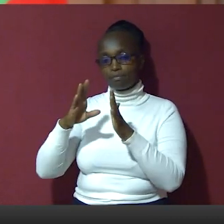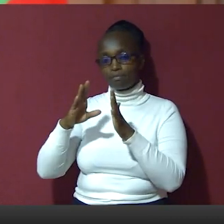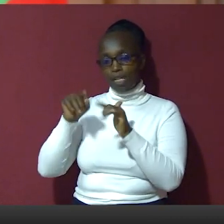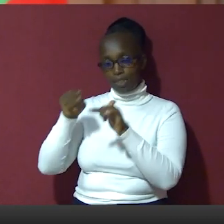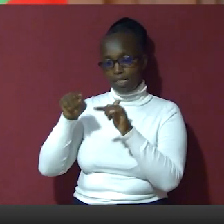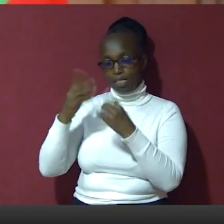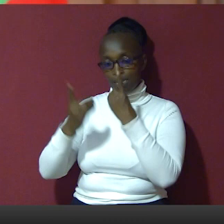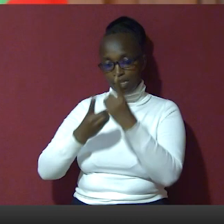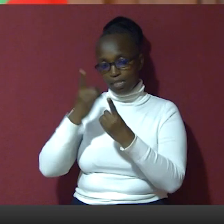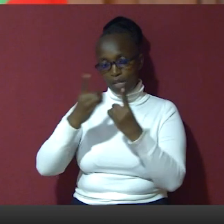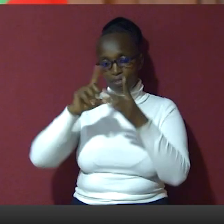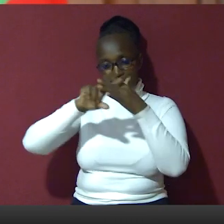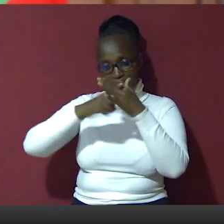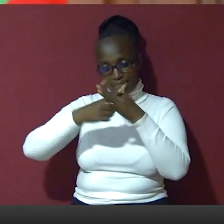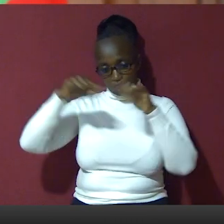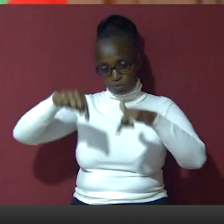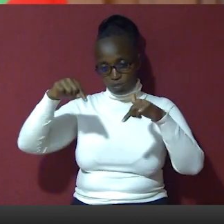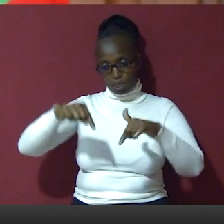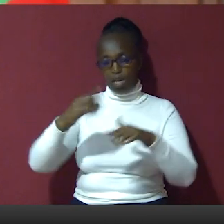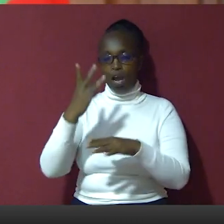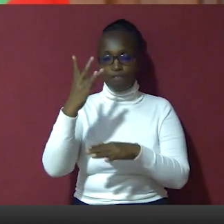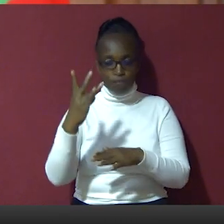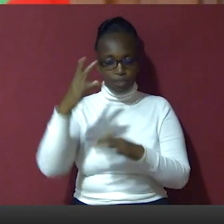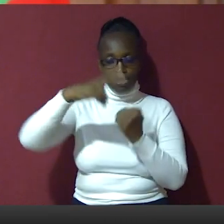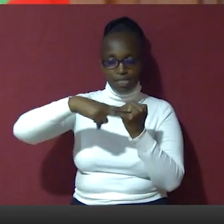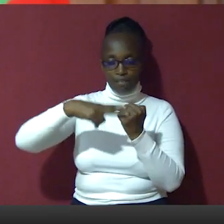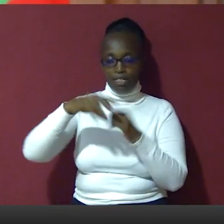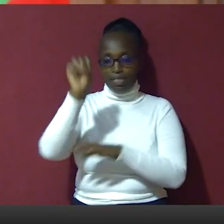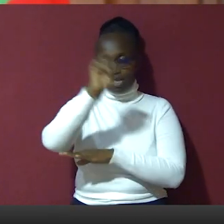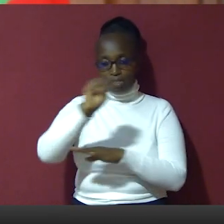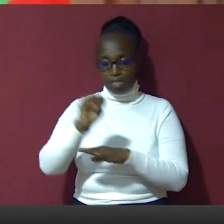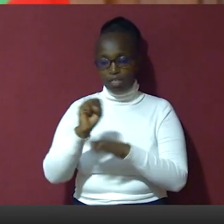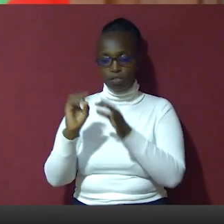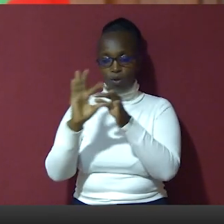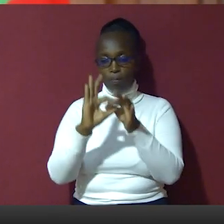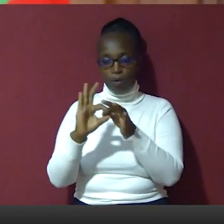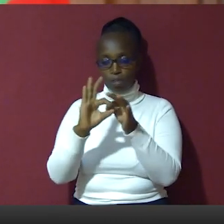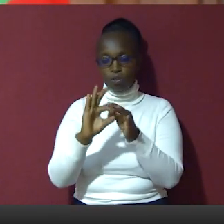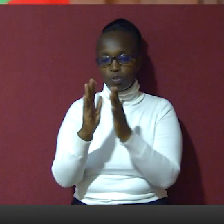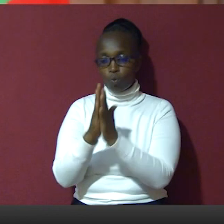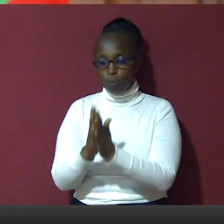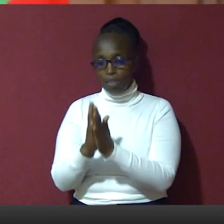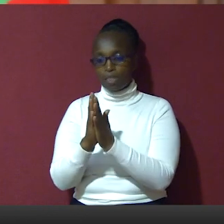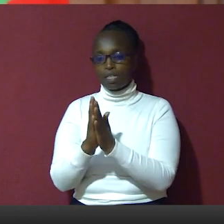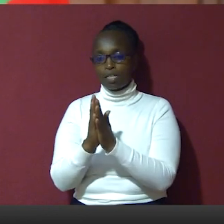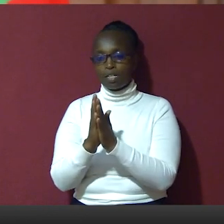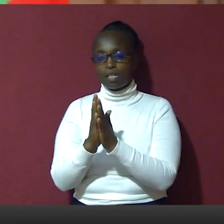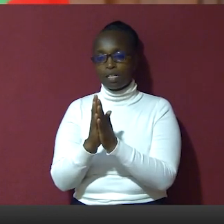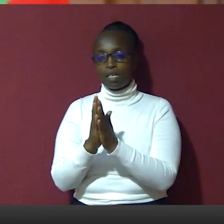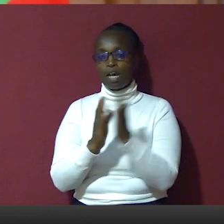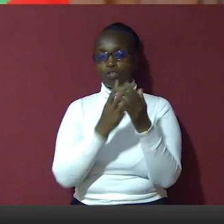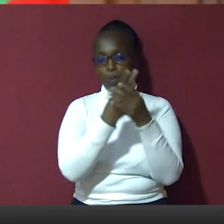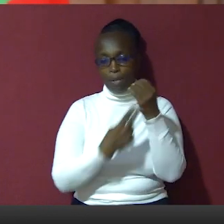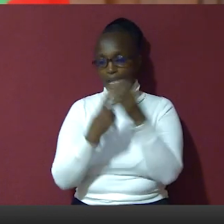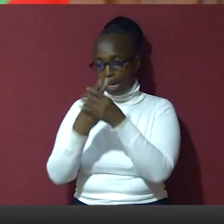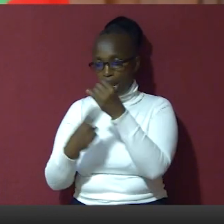harambees going forward. 47 state corporations with overlapping and